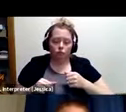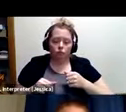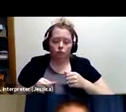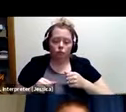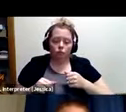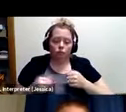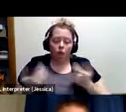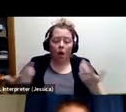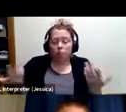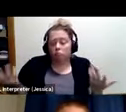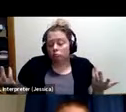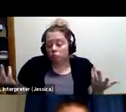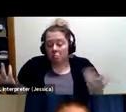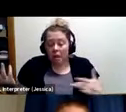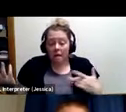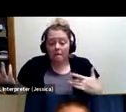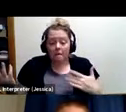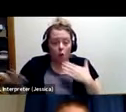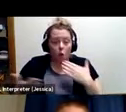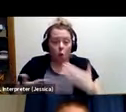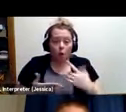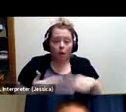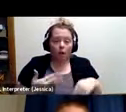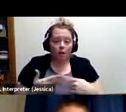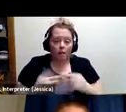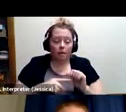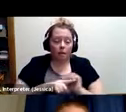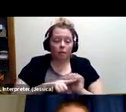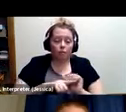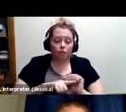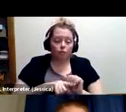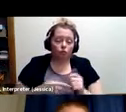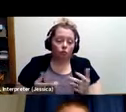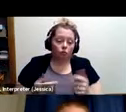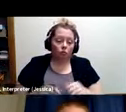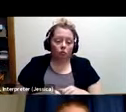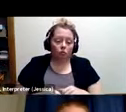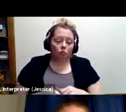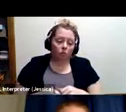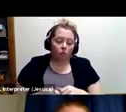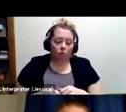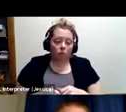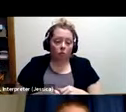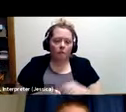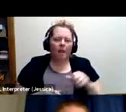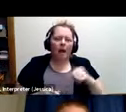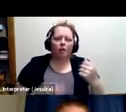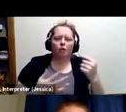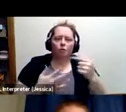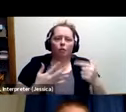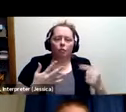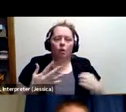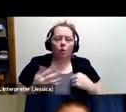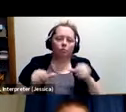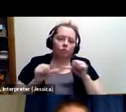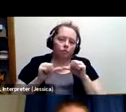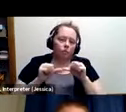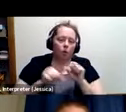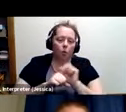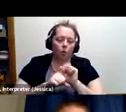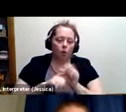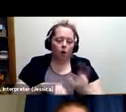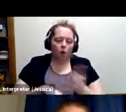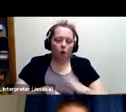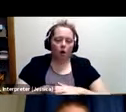feel good about them. And then other things we're sort of, continually working on. Project Silk is a